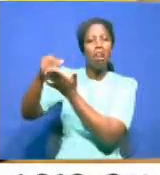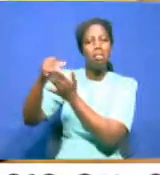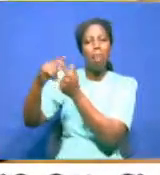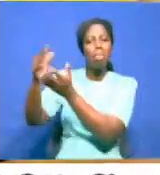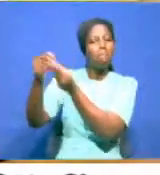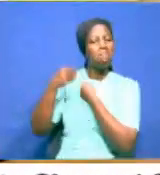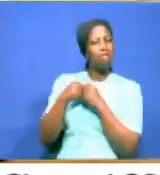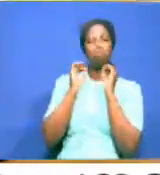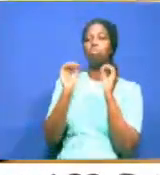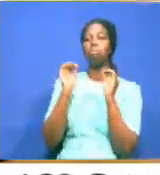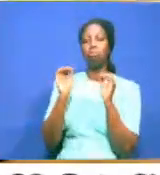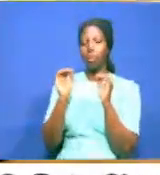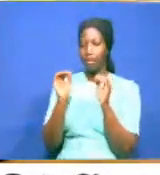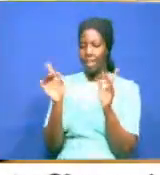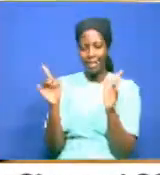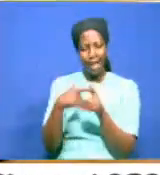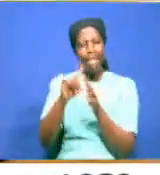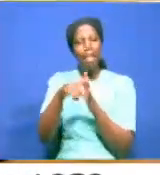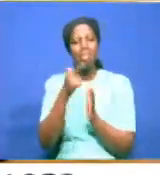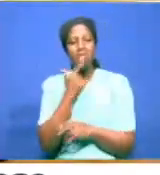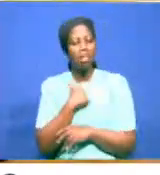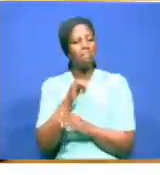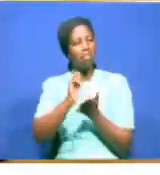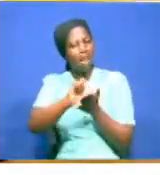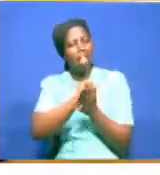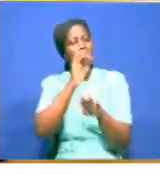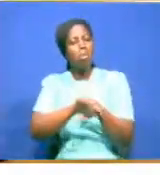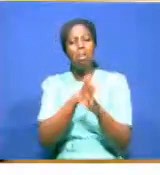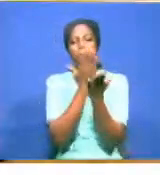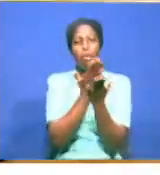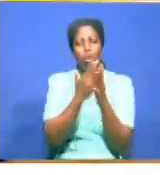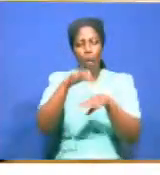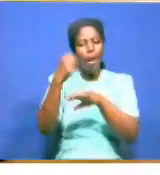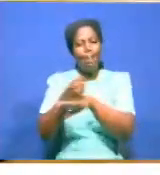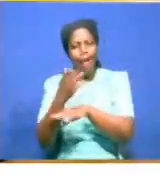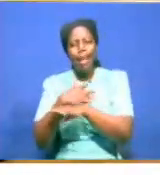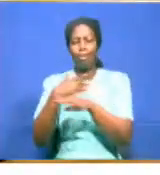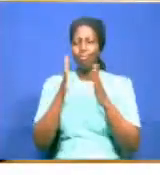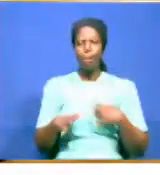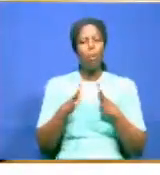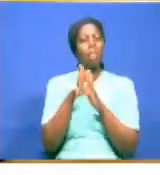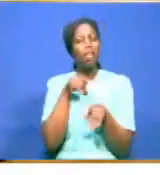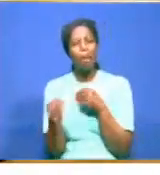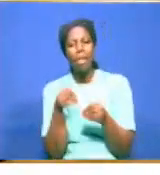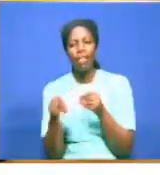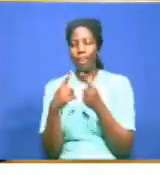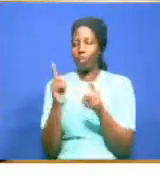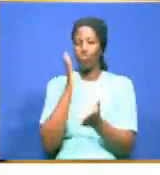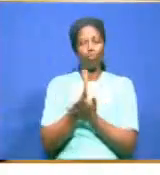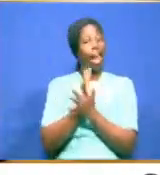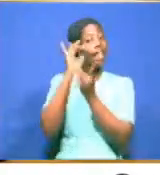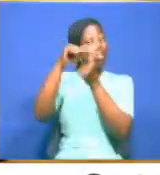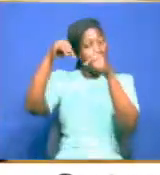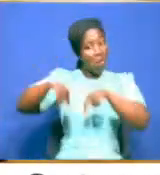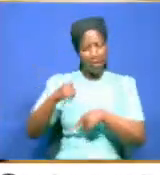very handsome proposal on cancer and all that. After that, I never heard from him, even when I'm in Parliament now. Yes. I will tell you for free.